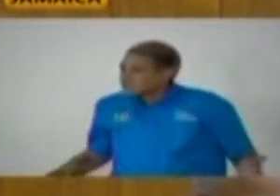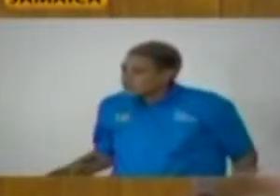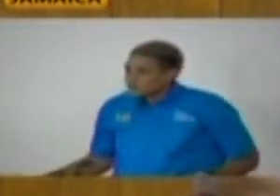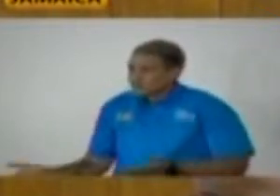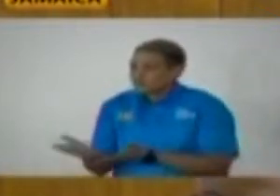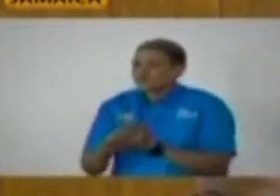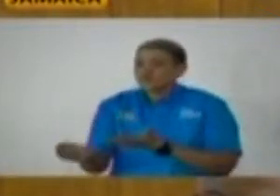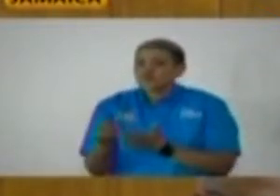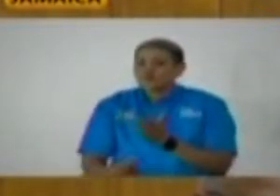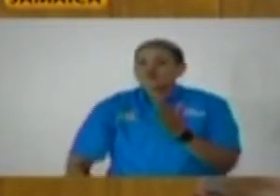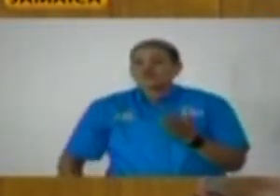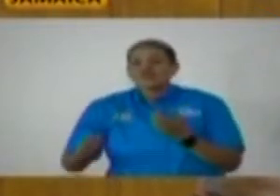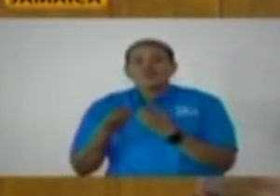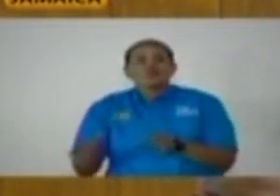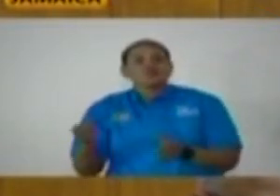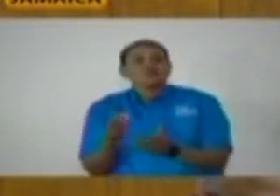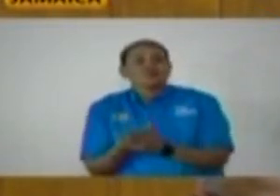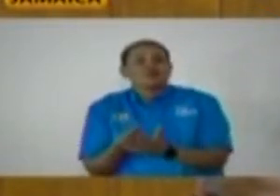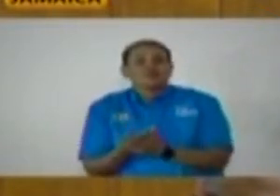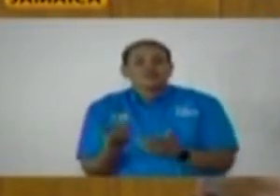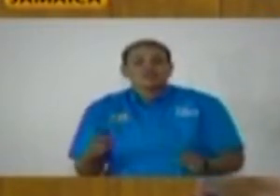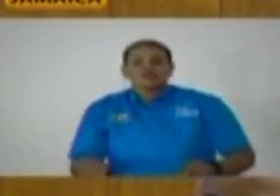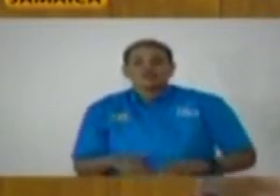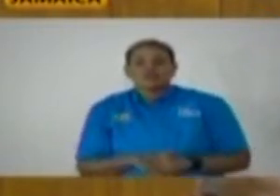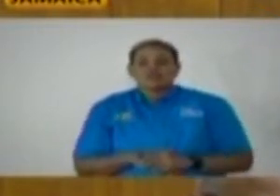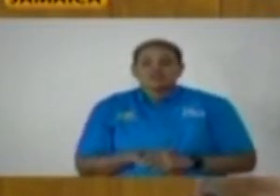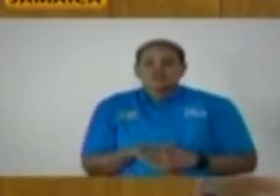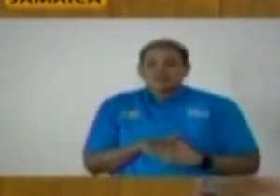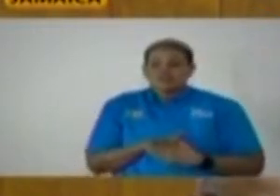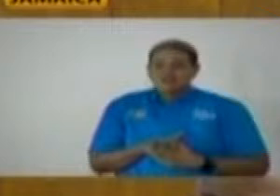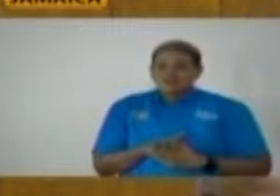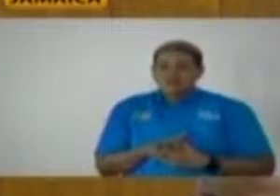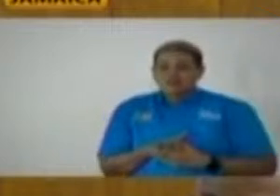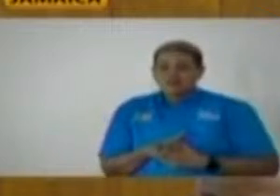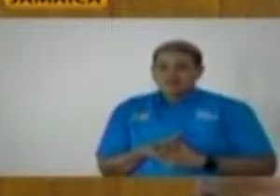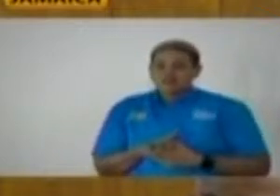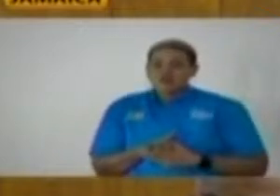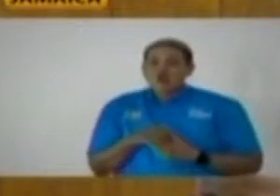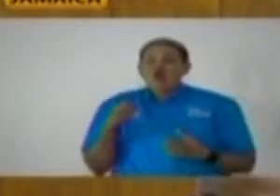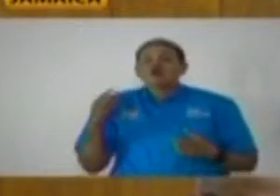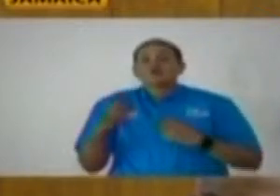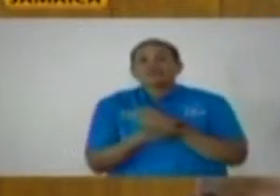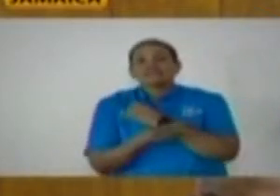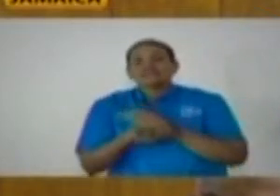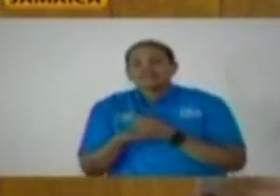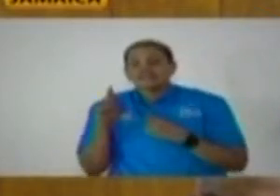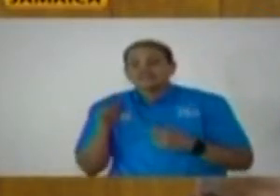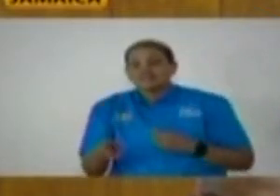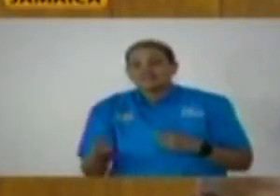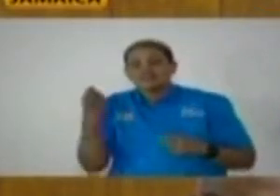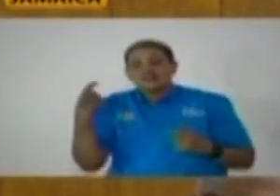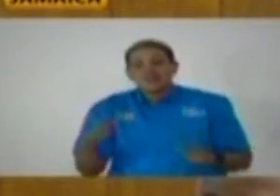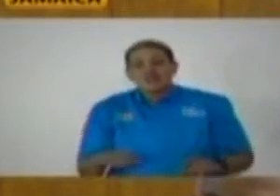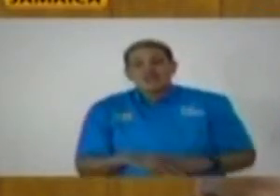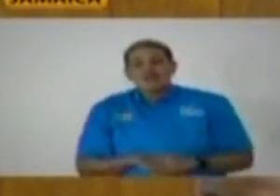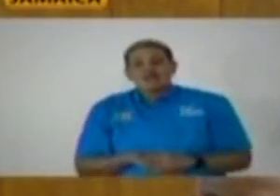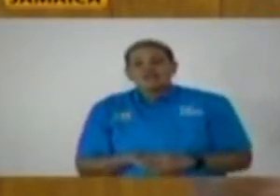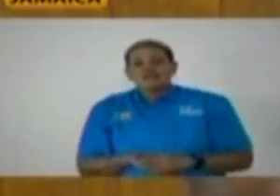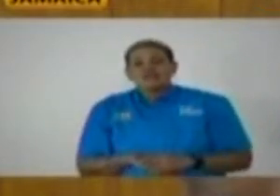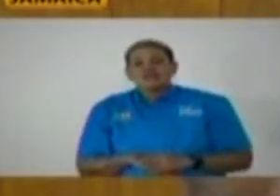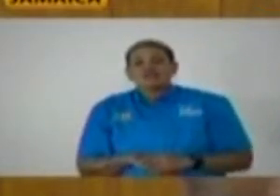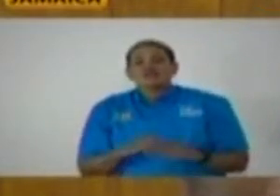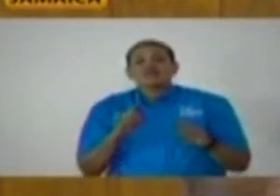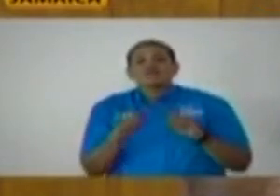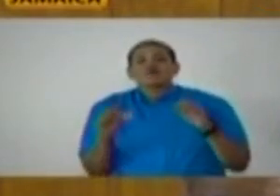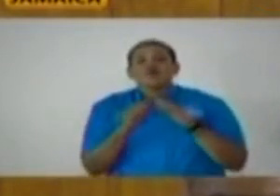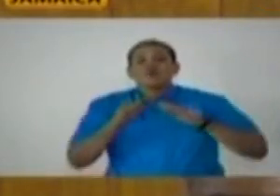crop, you wipe out him livelihood. And I don't come to the 2-foot push them yet. But without